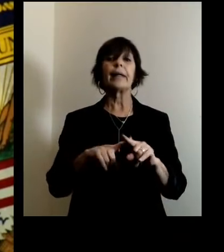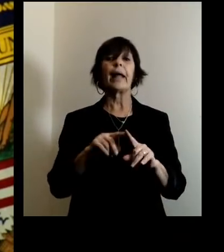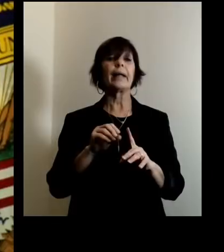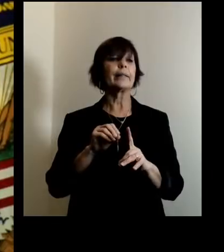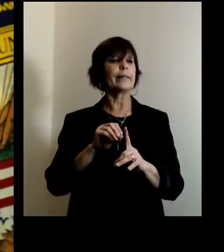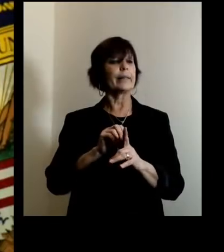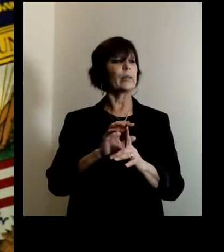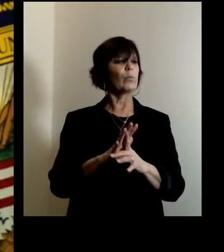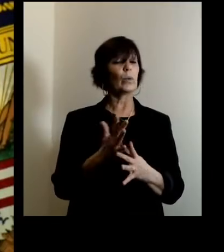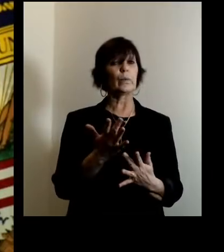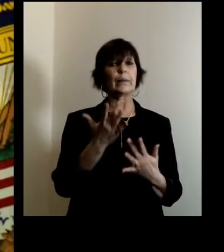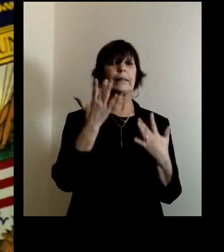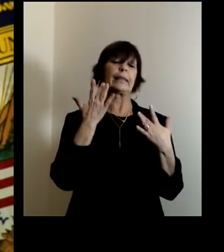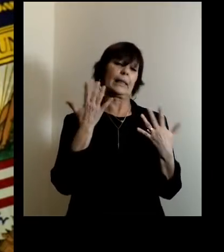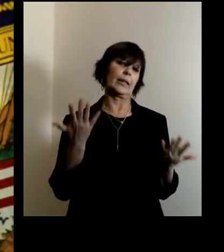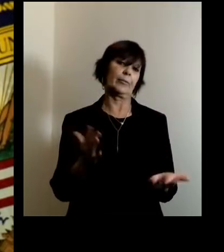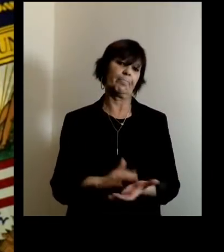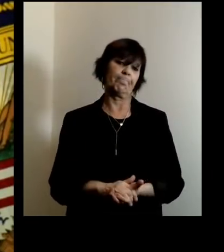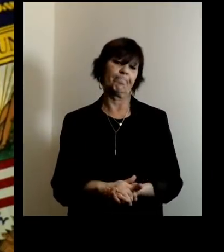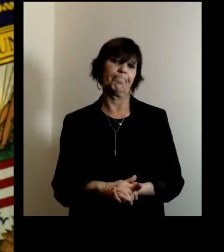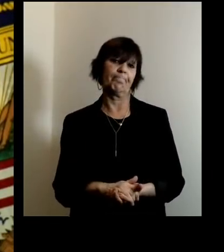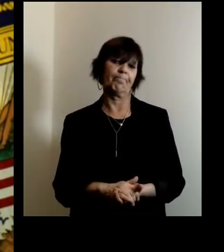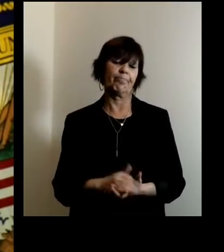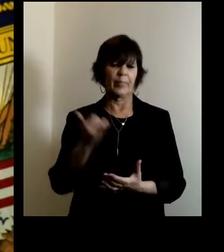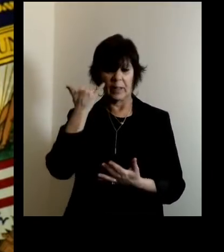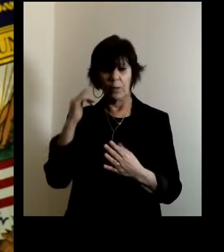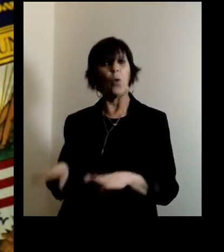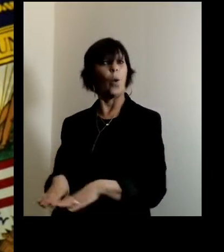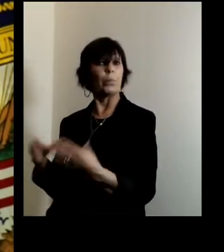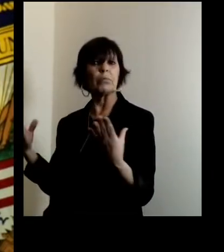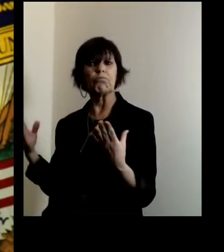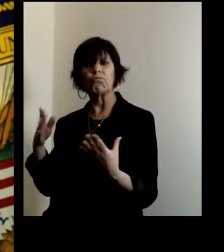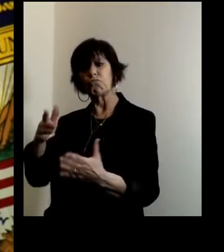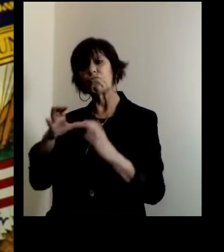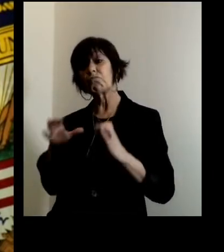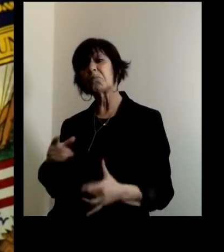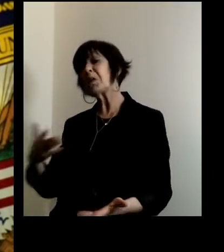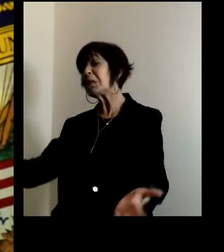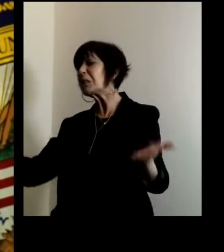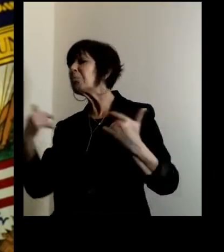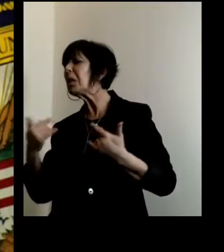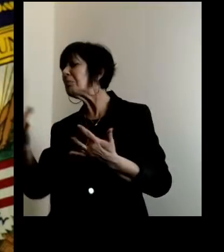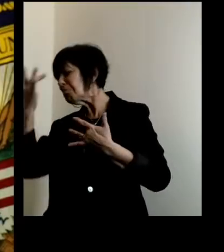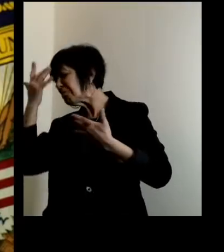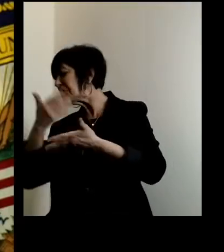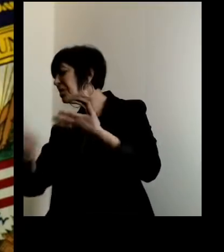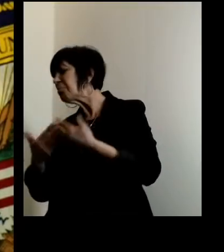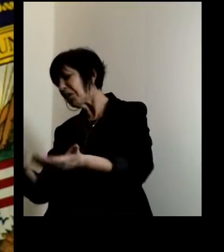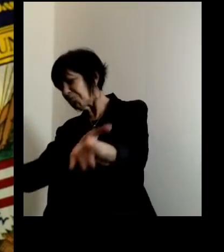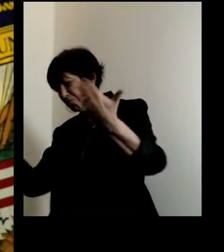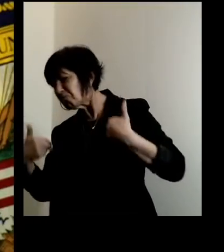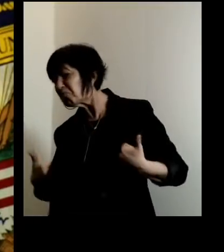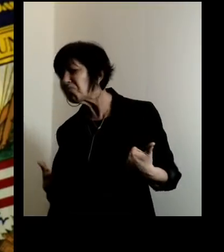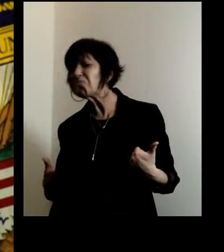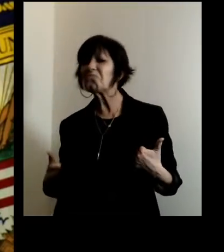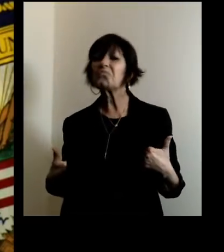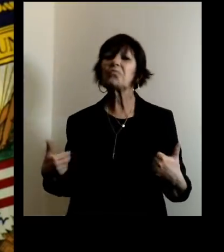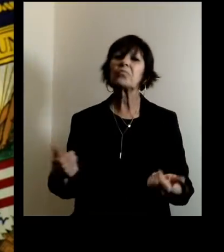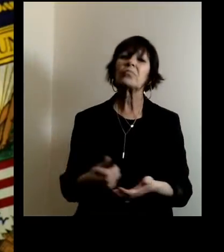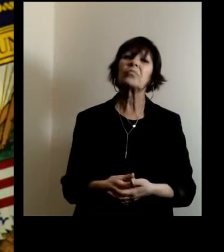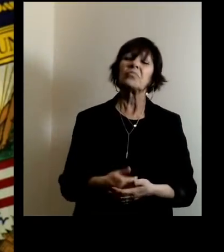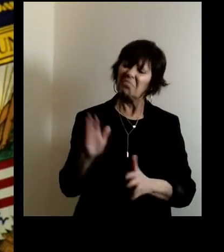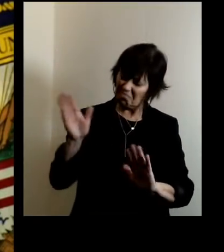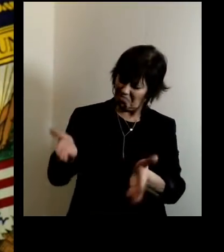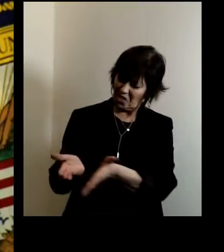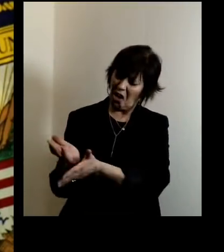other people and run the risk of catching COVID-19. If you're open, you're saying that come on in, might get COVID-19, but